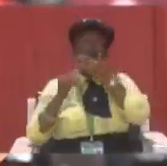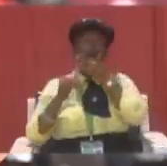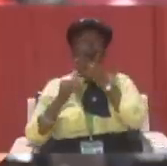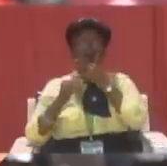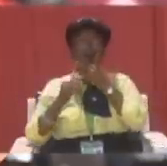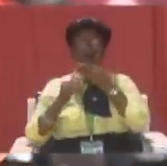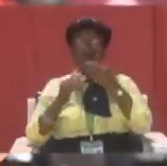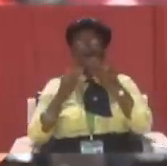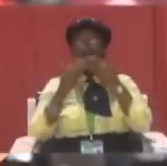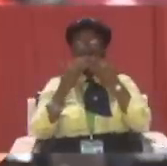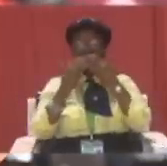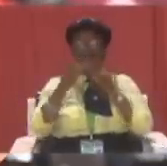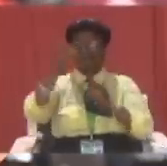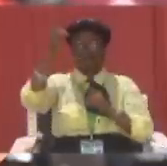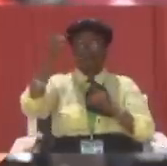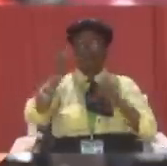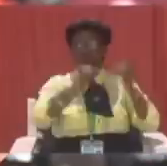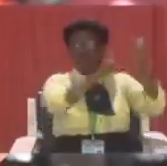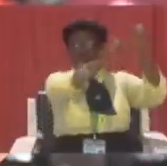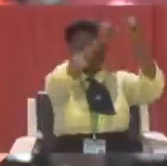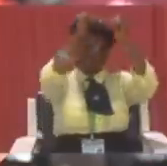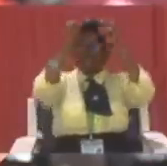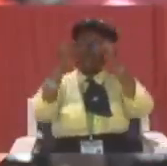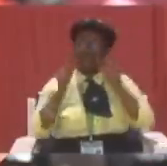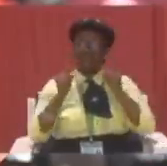Thank you, Almighty.